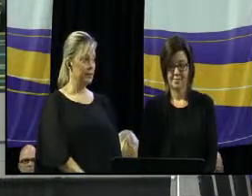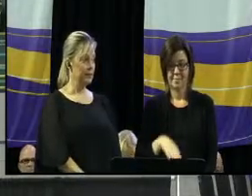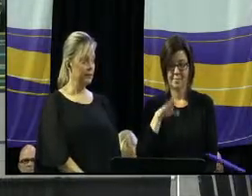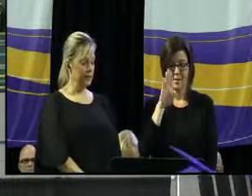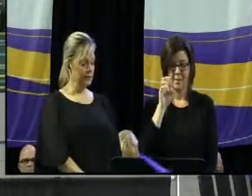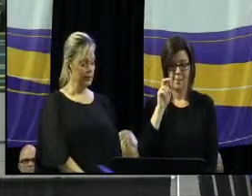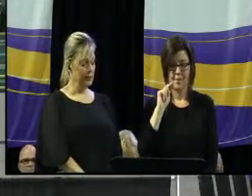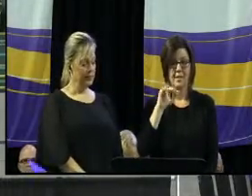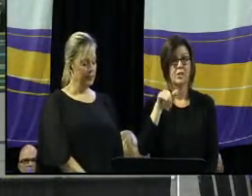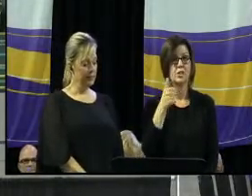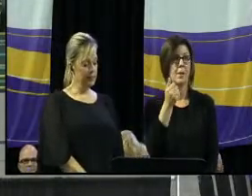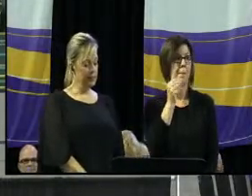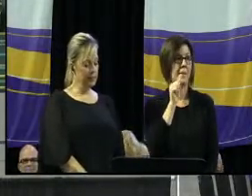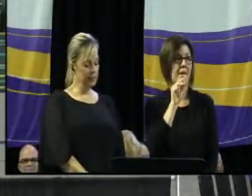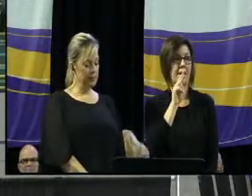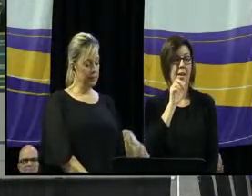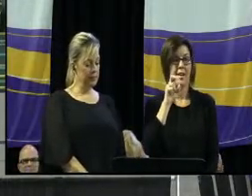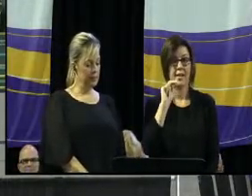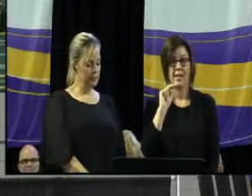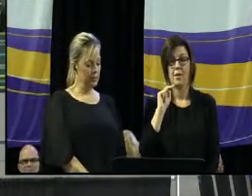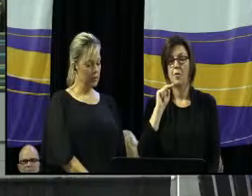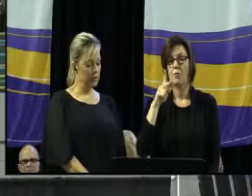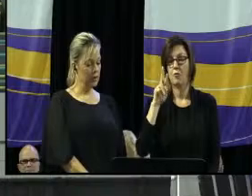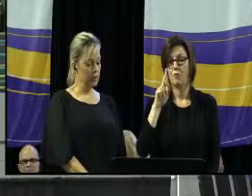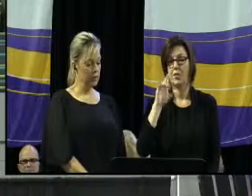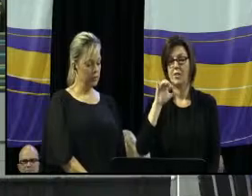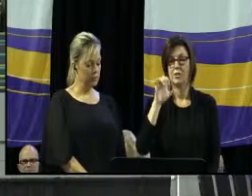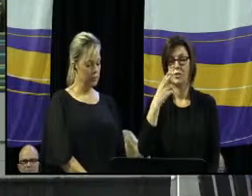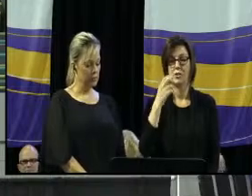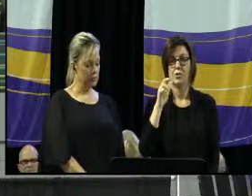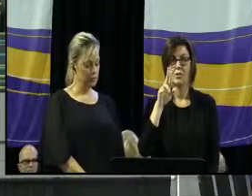Benjamin Paul Richardson.